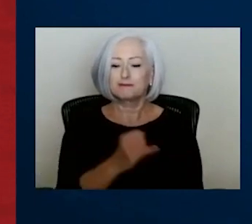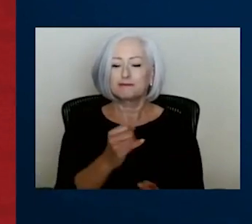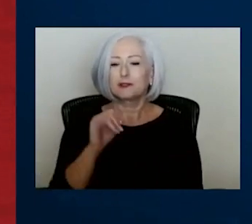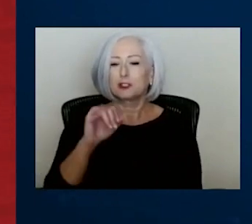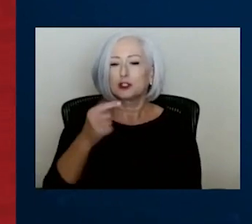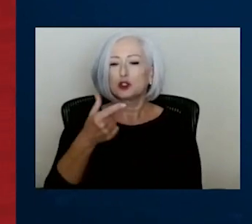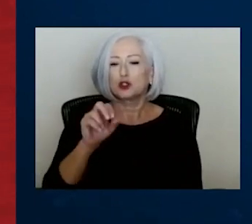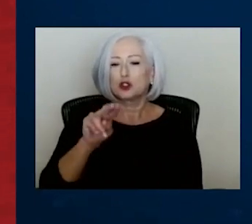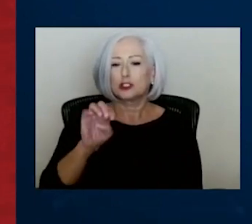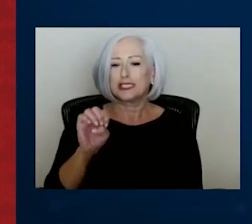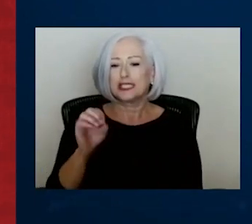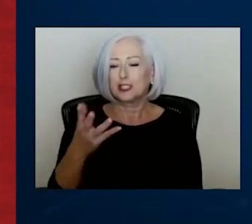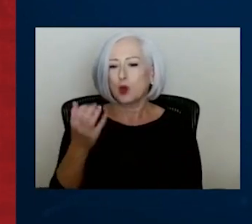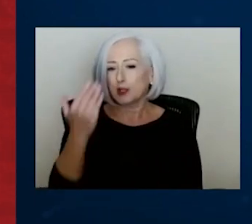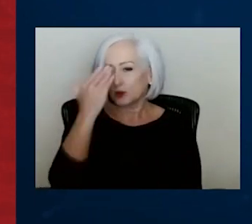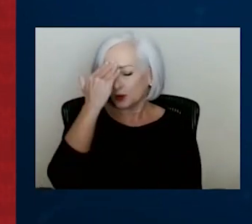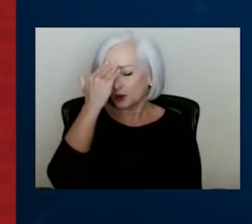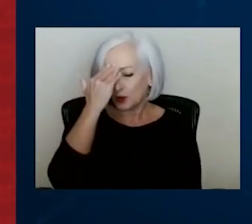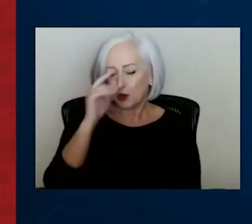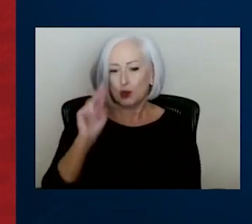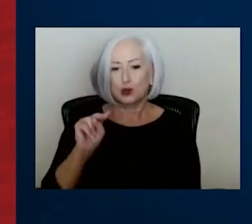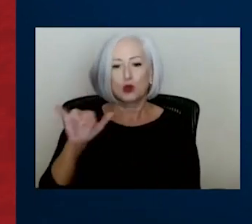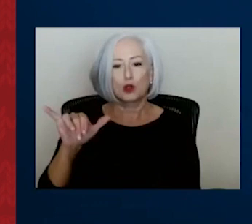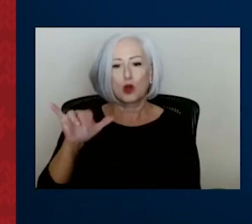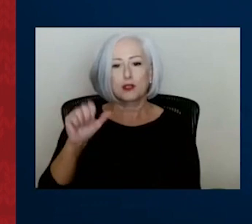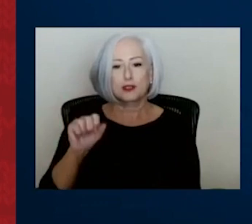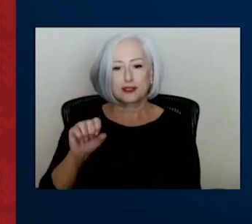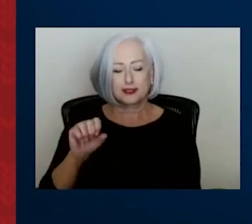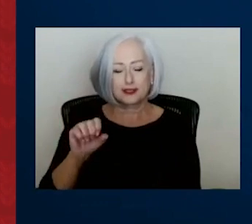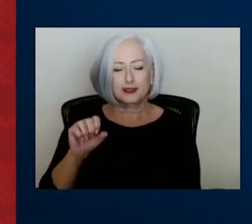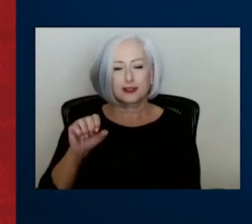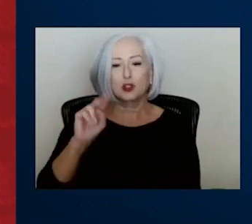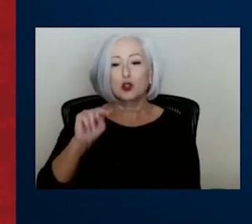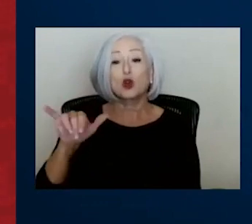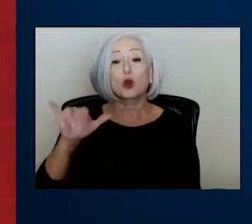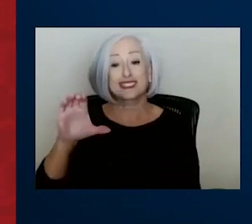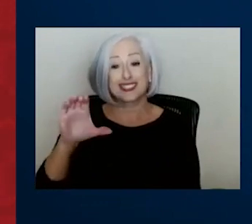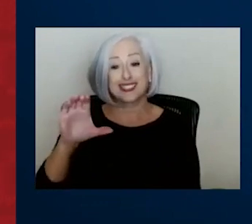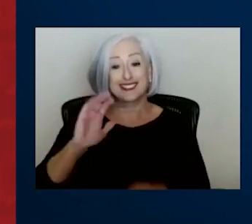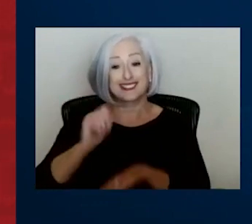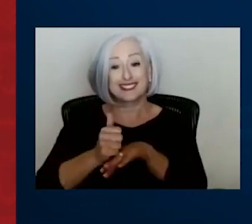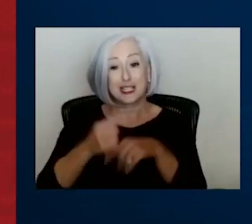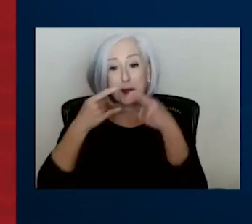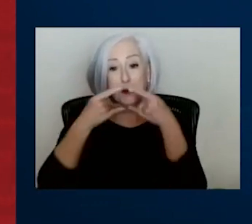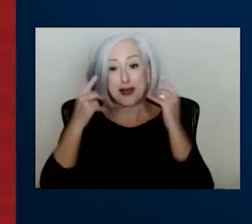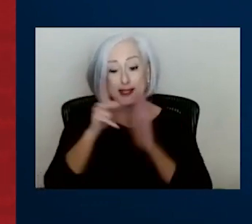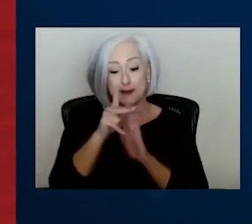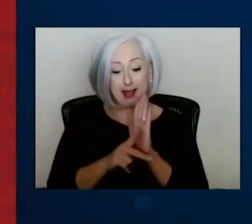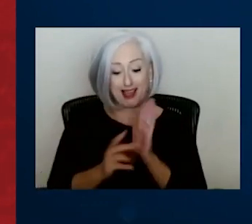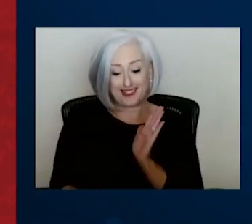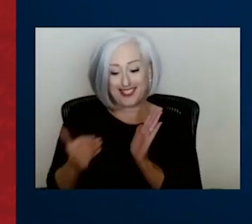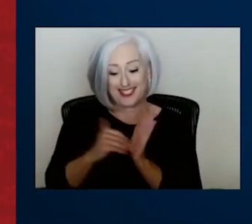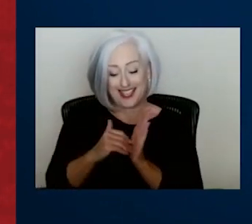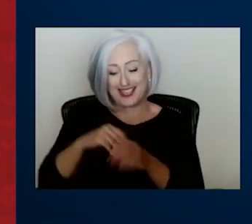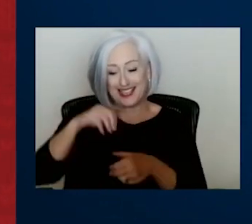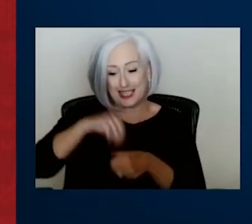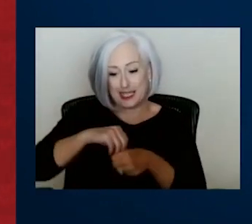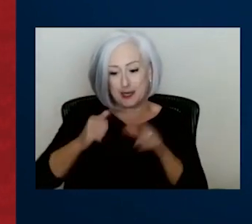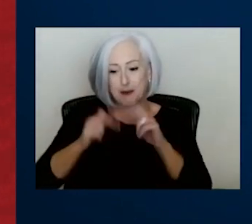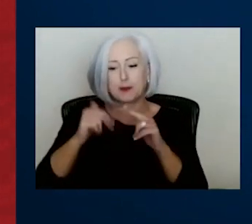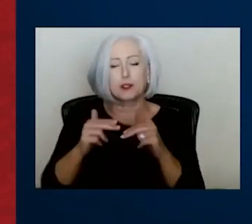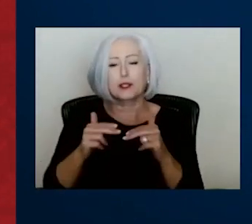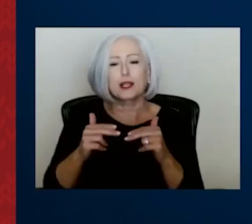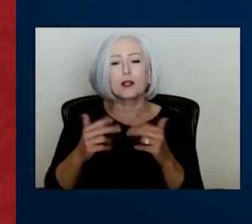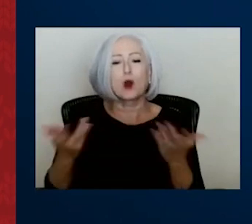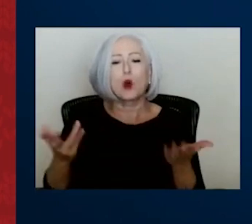fact that New York is reinstating masks indoors. What is that telling us about what we should be doing? Yeah, I think it's early to